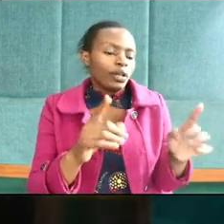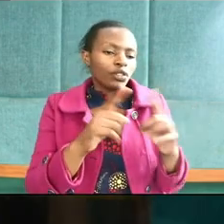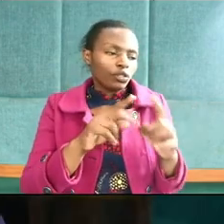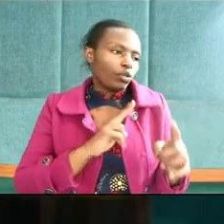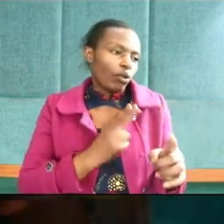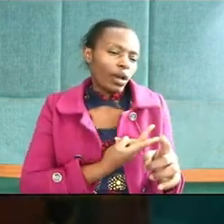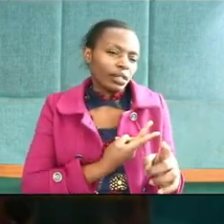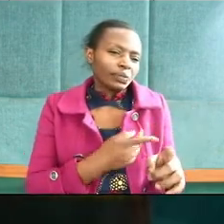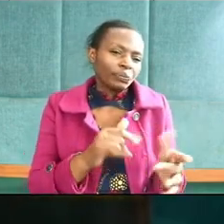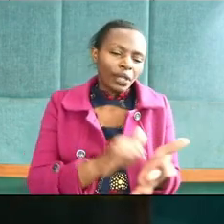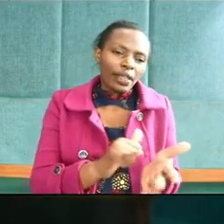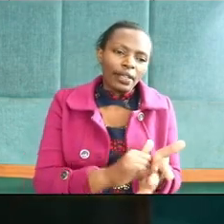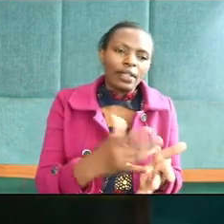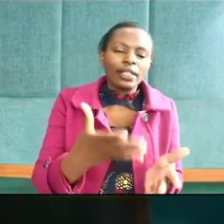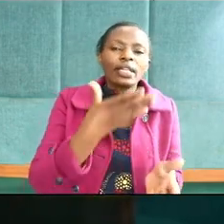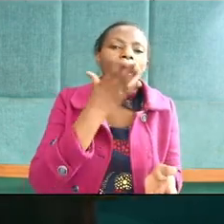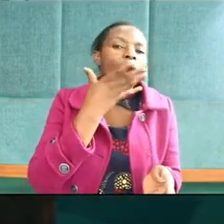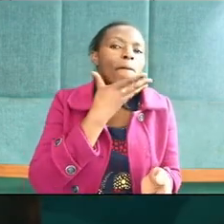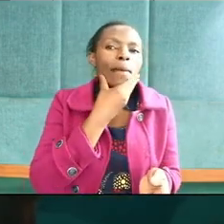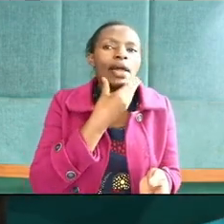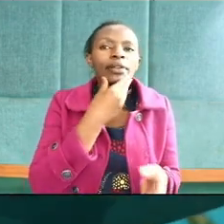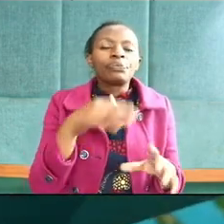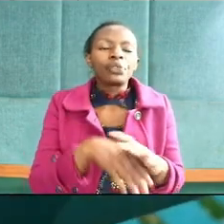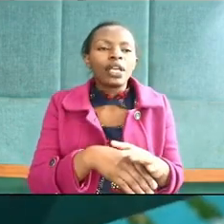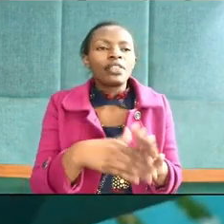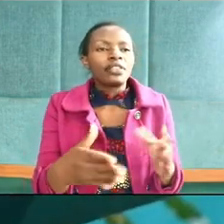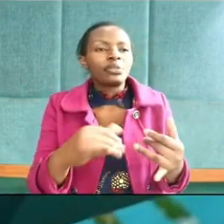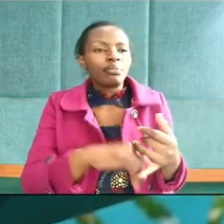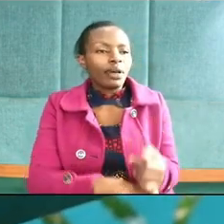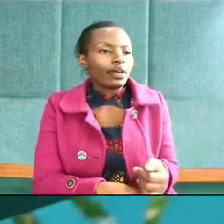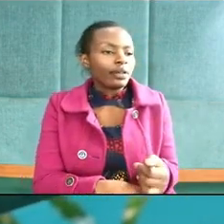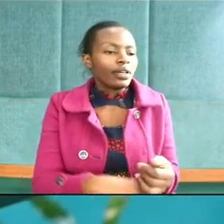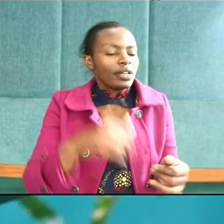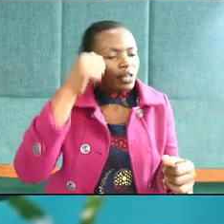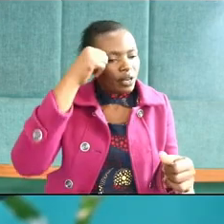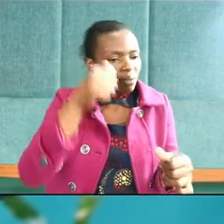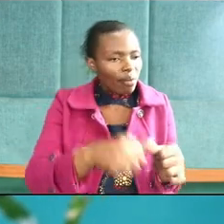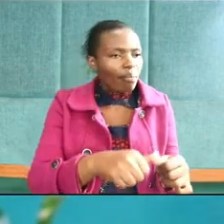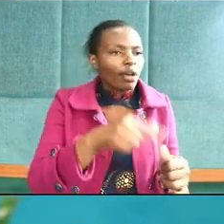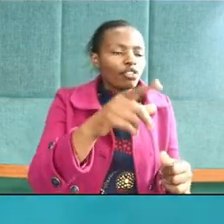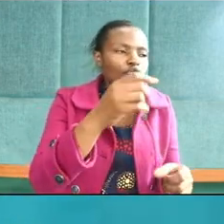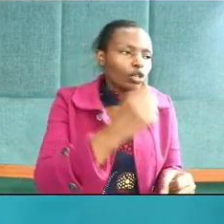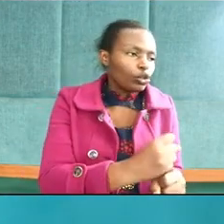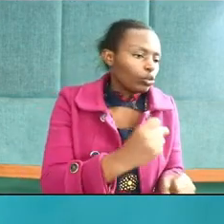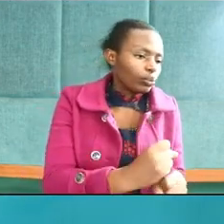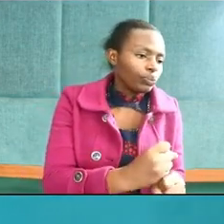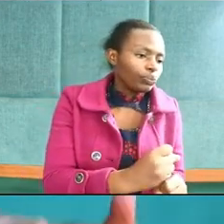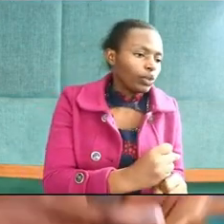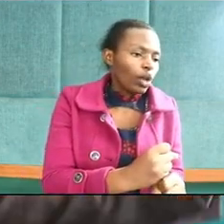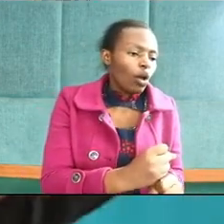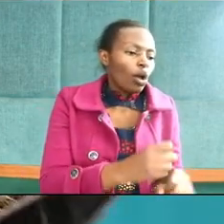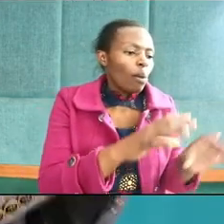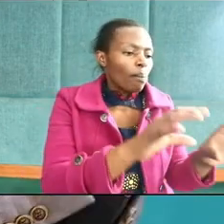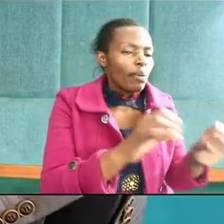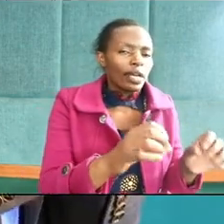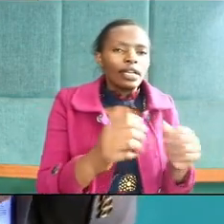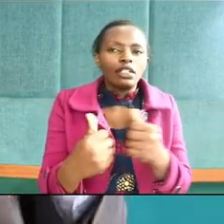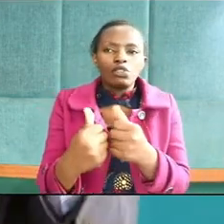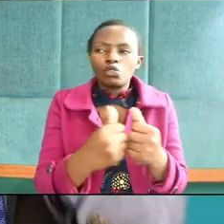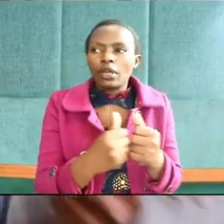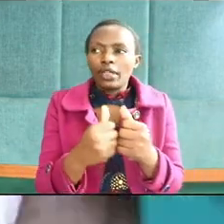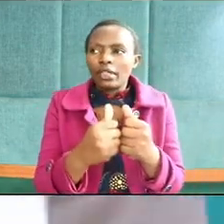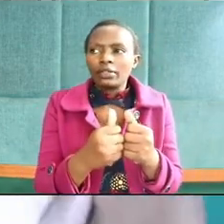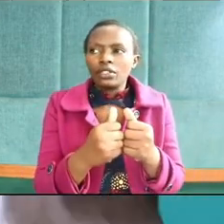one, as a man in a marriage, remember your job is to unify. You are a